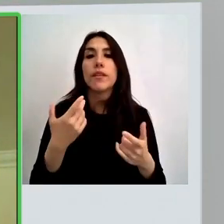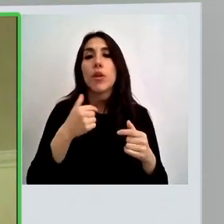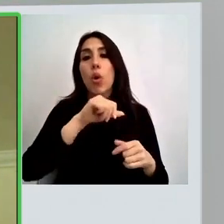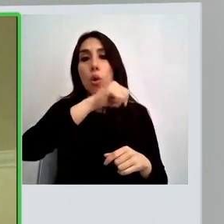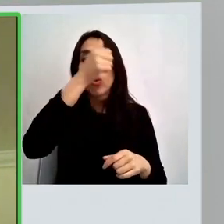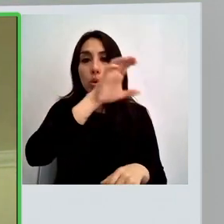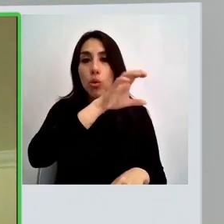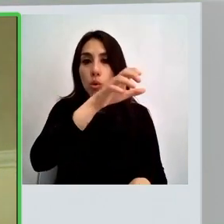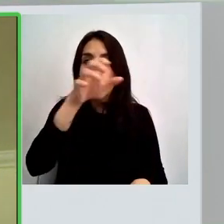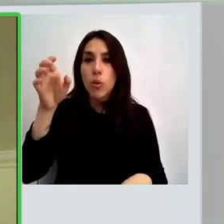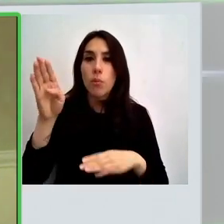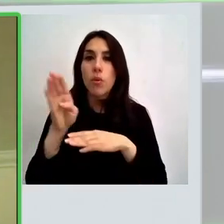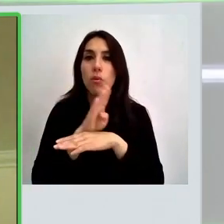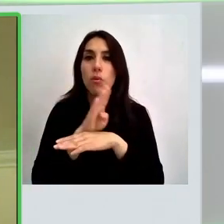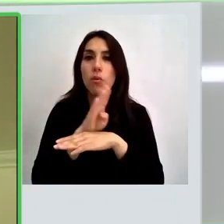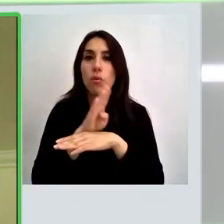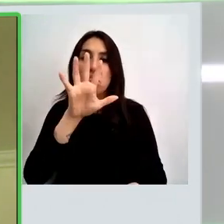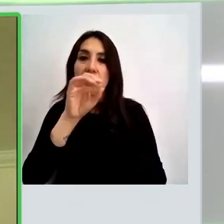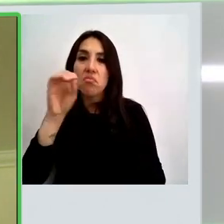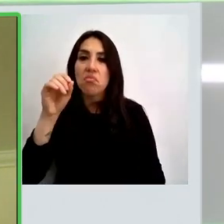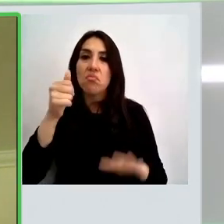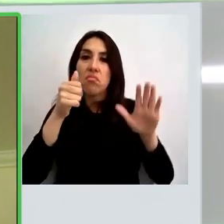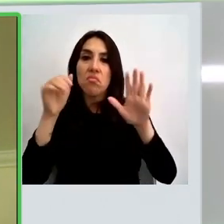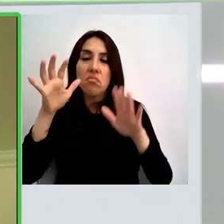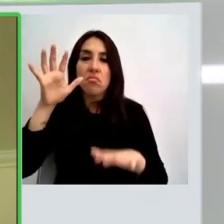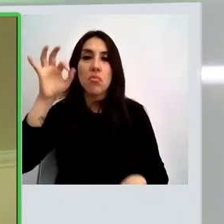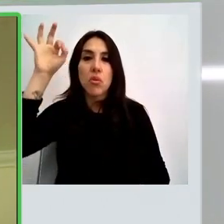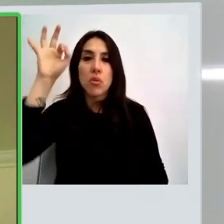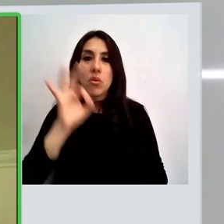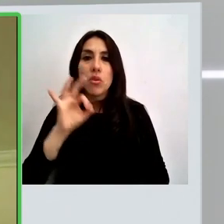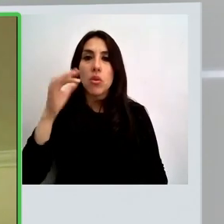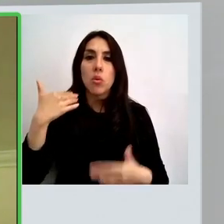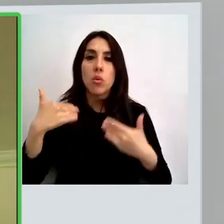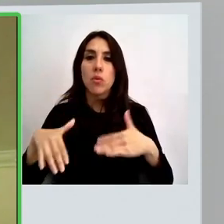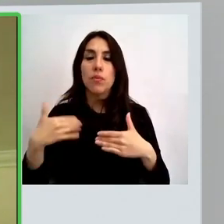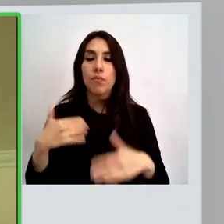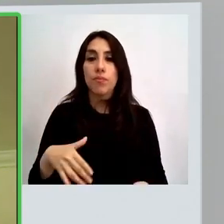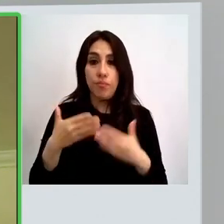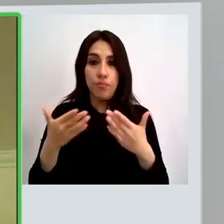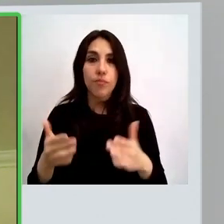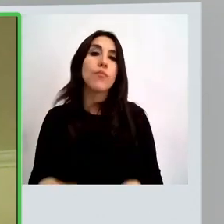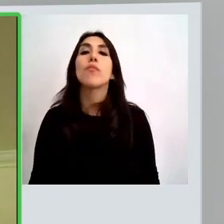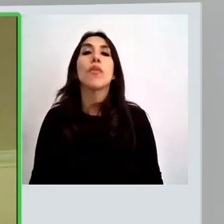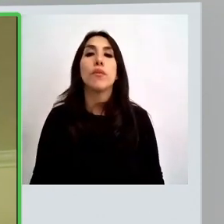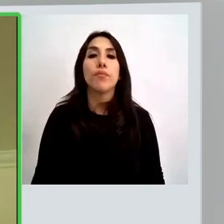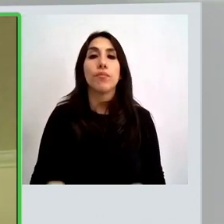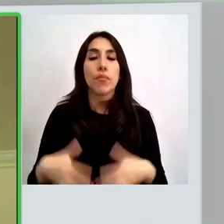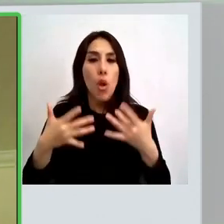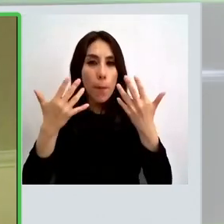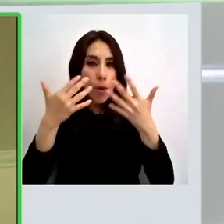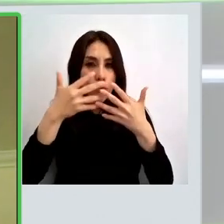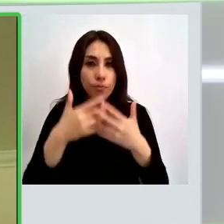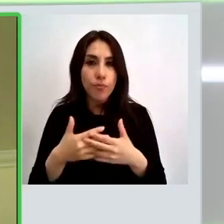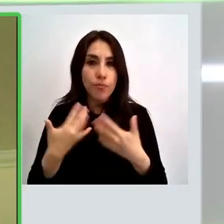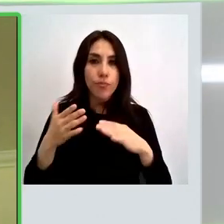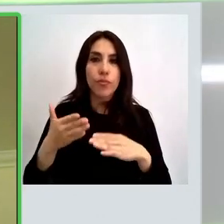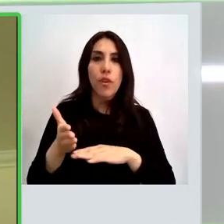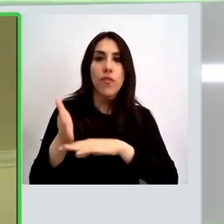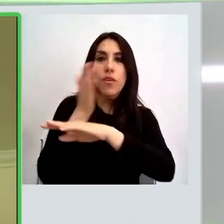are pre-pandemic numbers, and we know it's gotten worse because of the pandemic. So